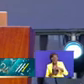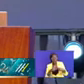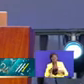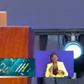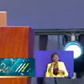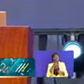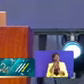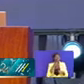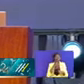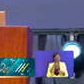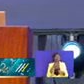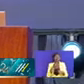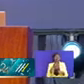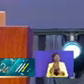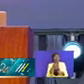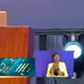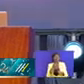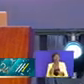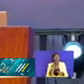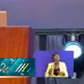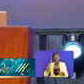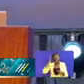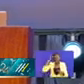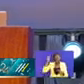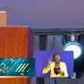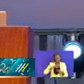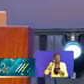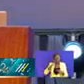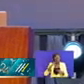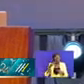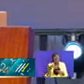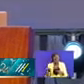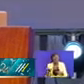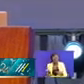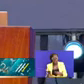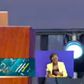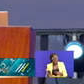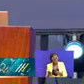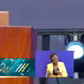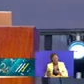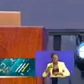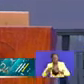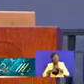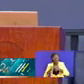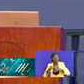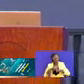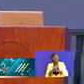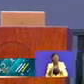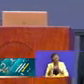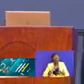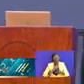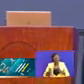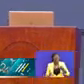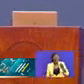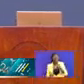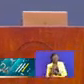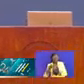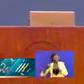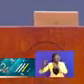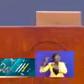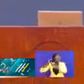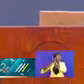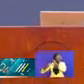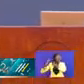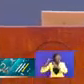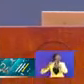are not familiar I know we see things on our social medias and and we are we are raising a generation that is